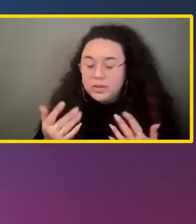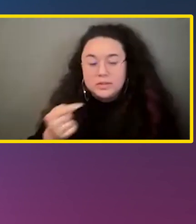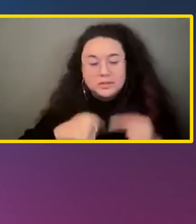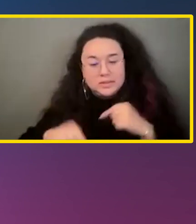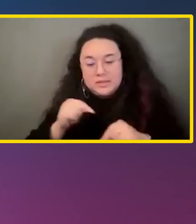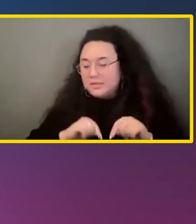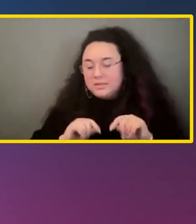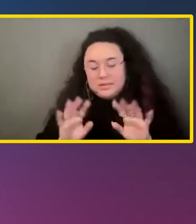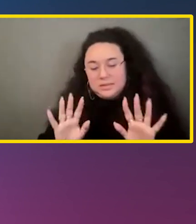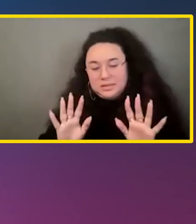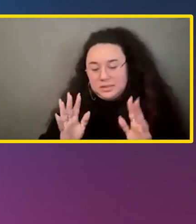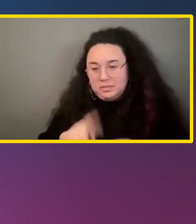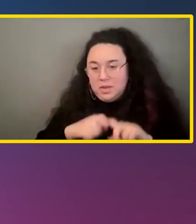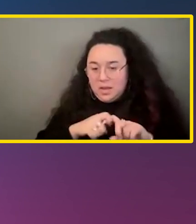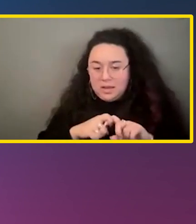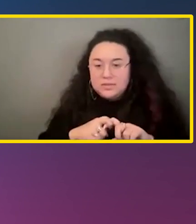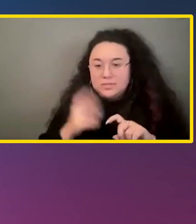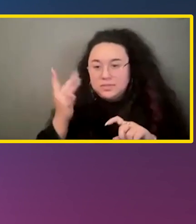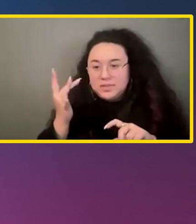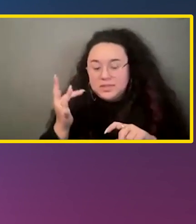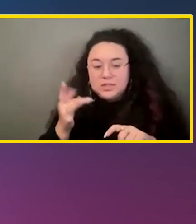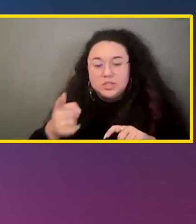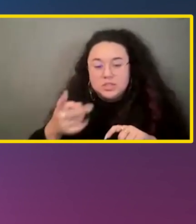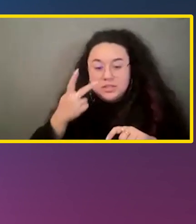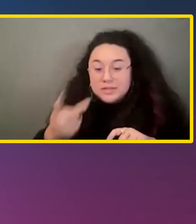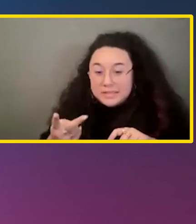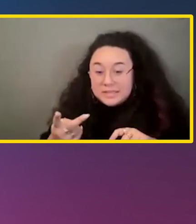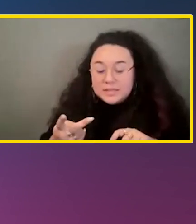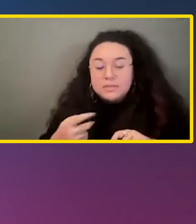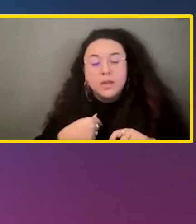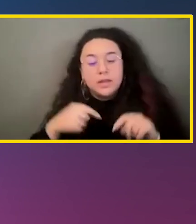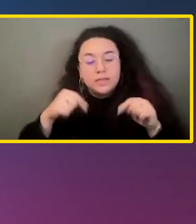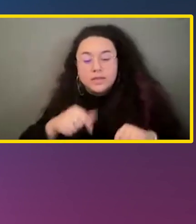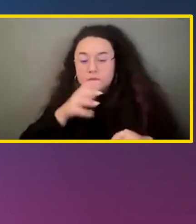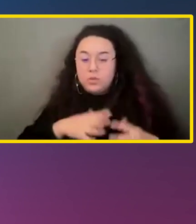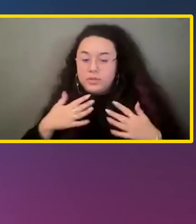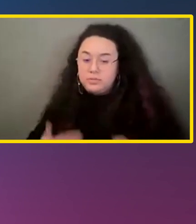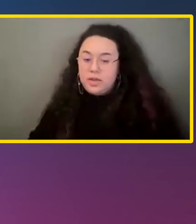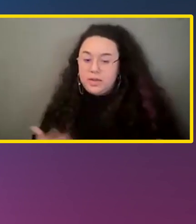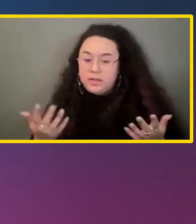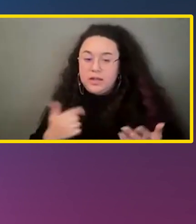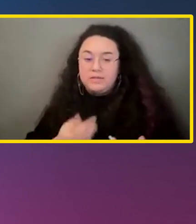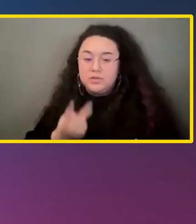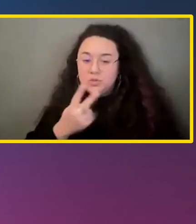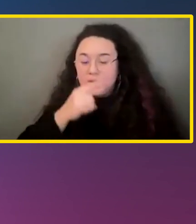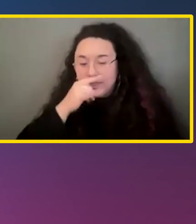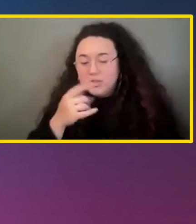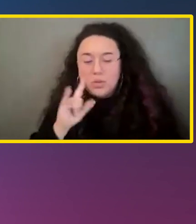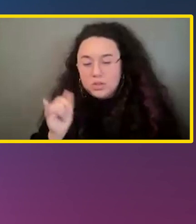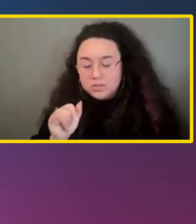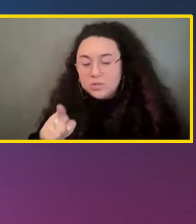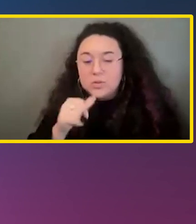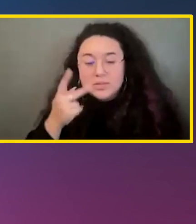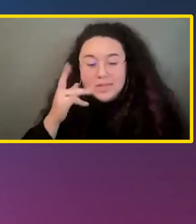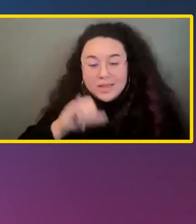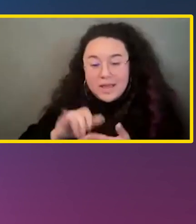stop a second, because it was what she sees. And I said, this is a woman's body. Okay. I had 2 kids. This is what it looks like, but you don't